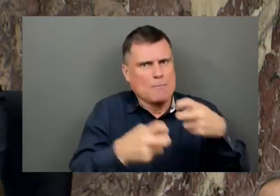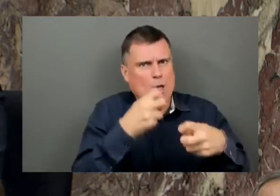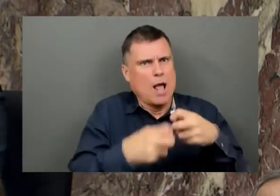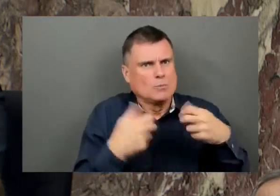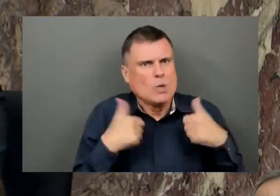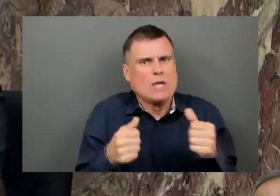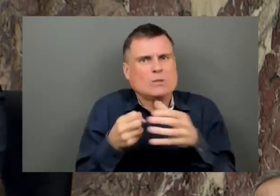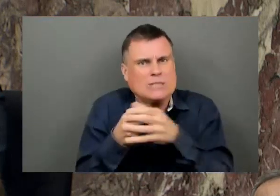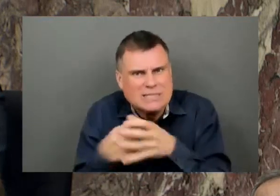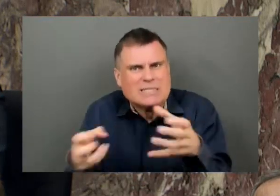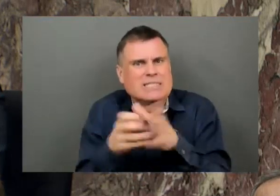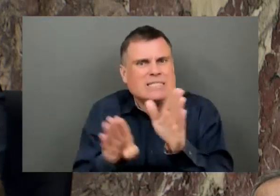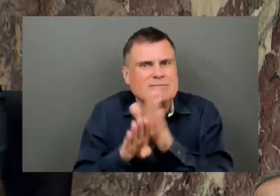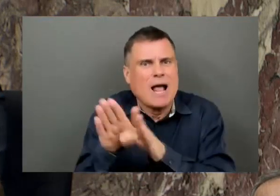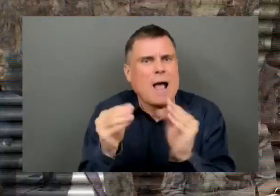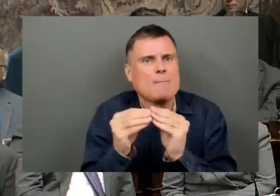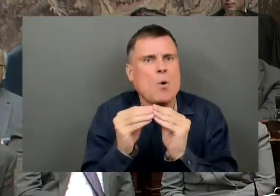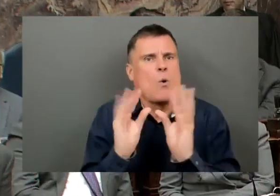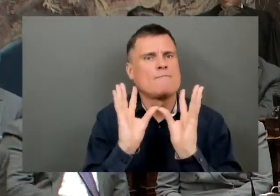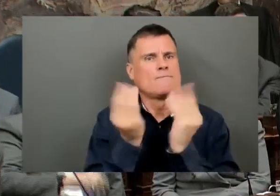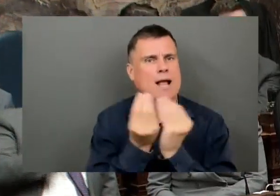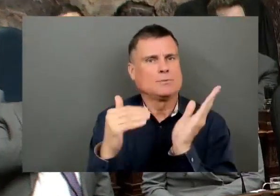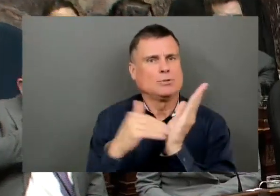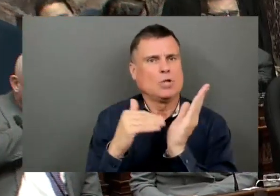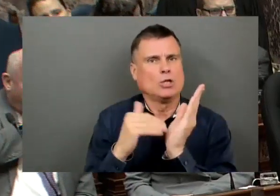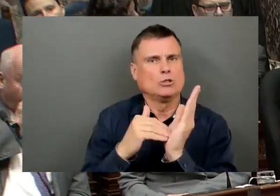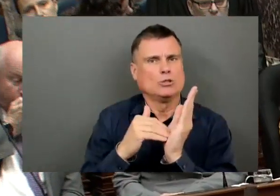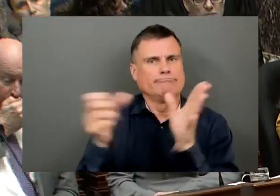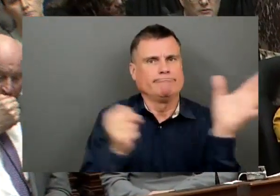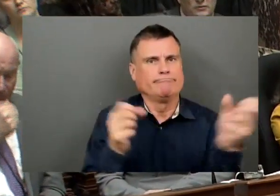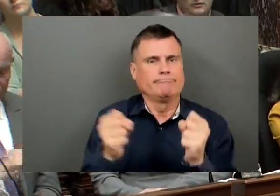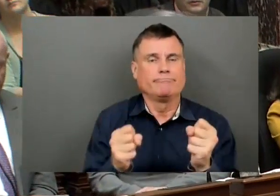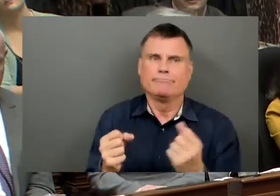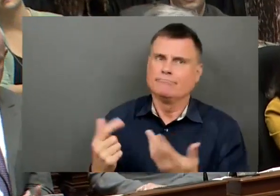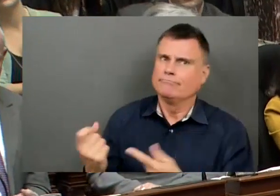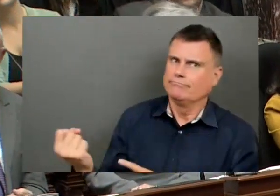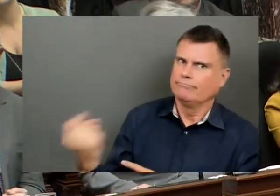thank you very much for the question. The bell ends the question period.